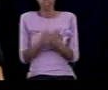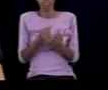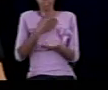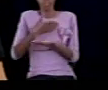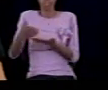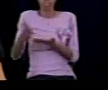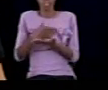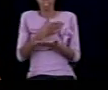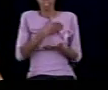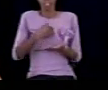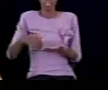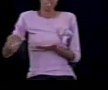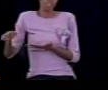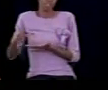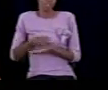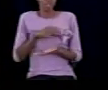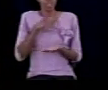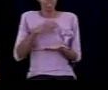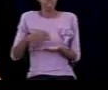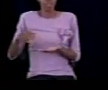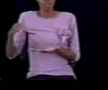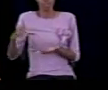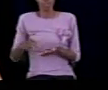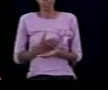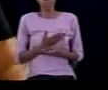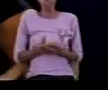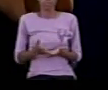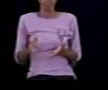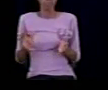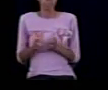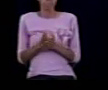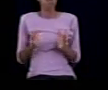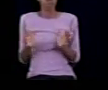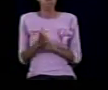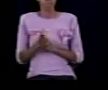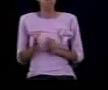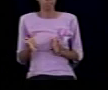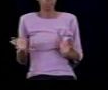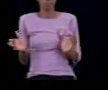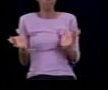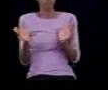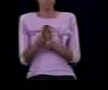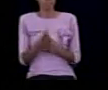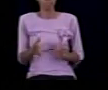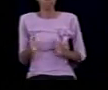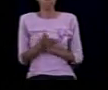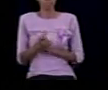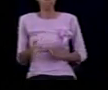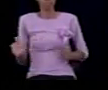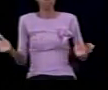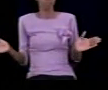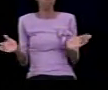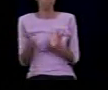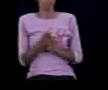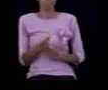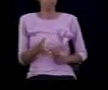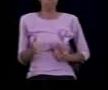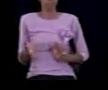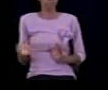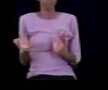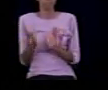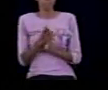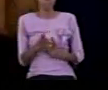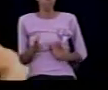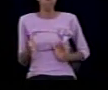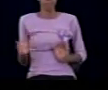song. So maybe I'm going to ask you to put your hands together, kind of like this. Let's do that together. Put our hands like this.